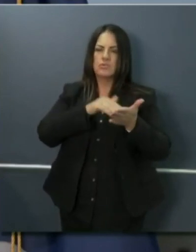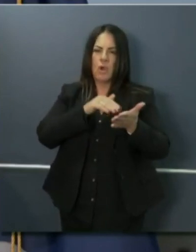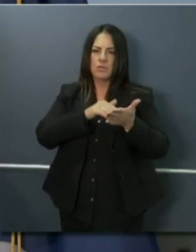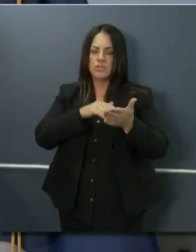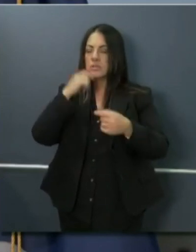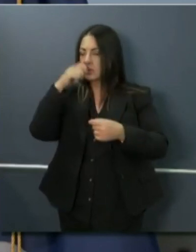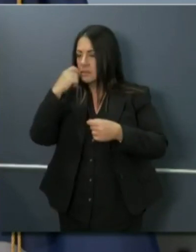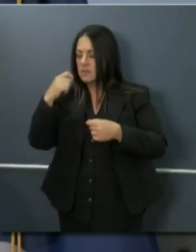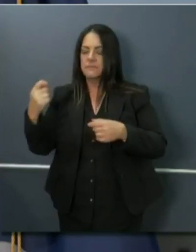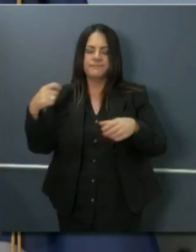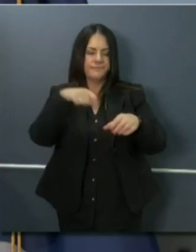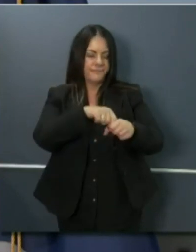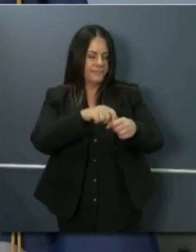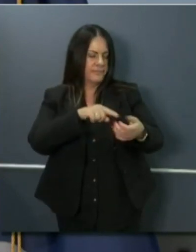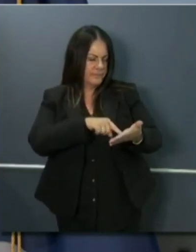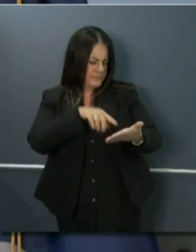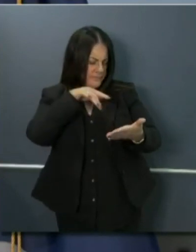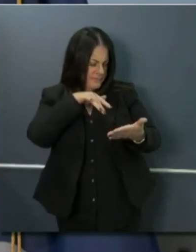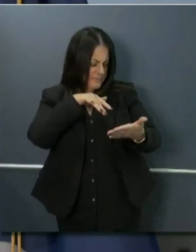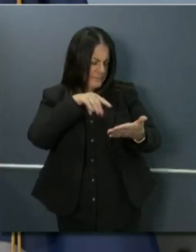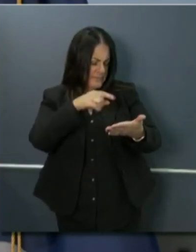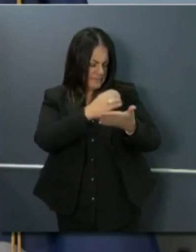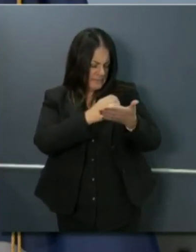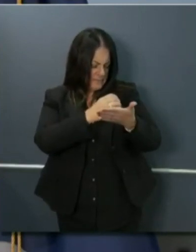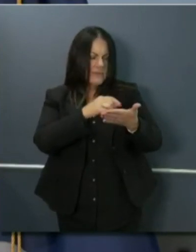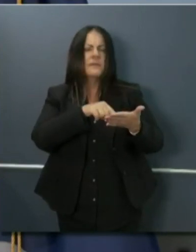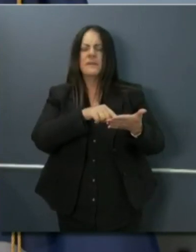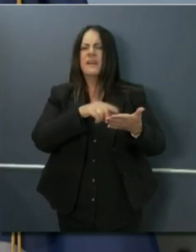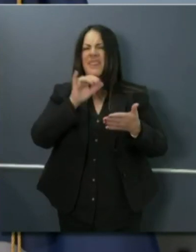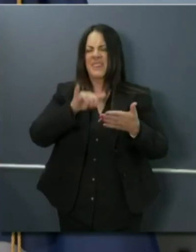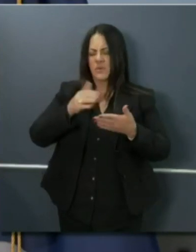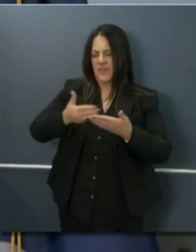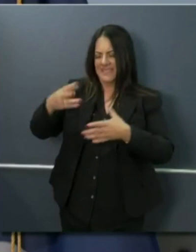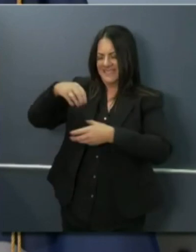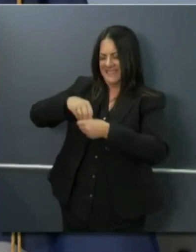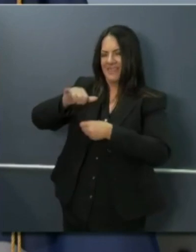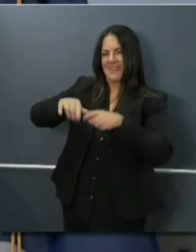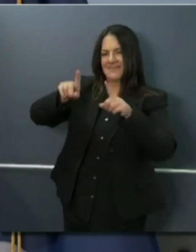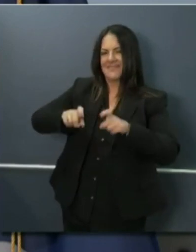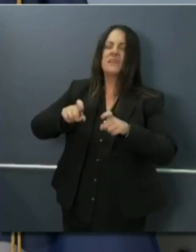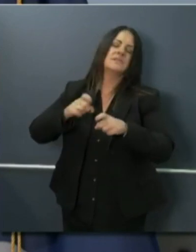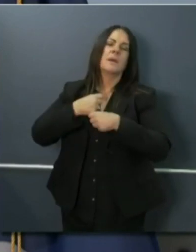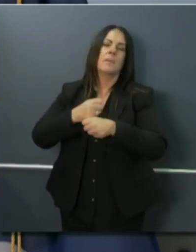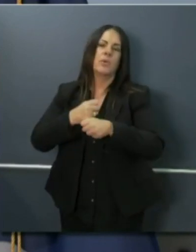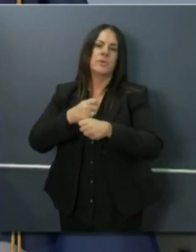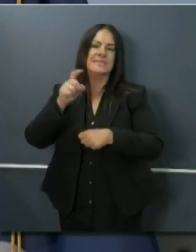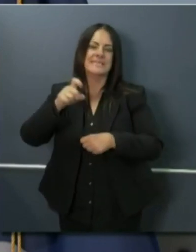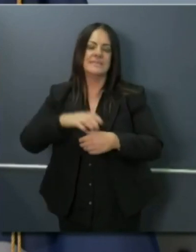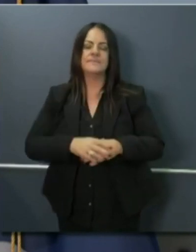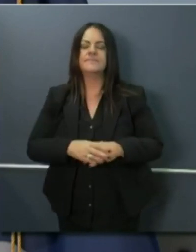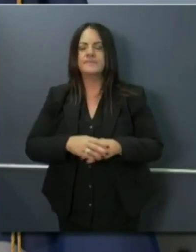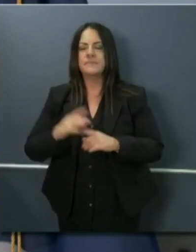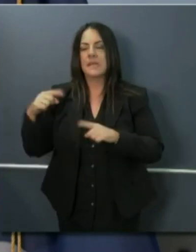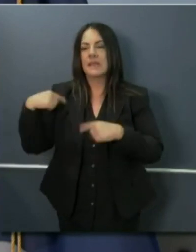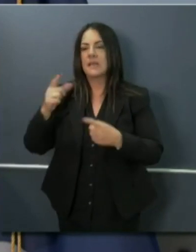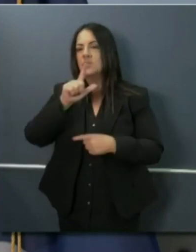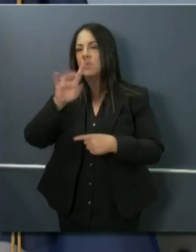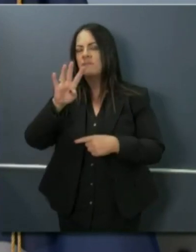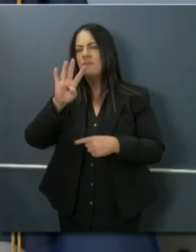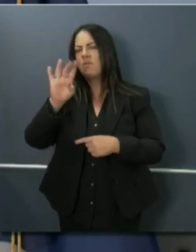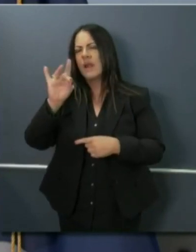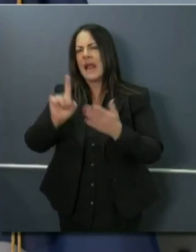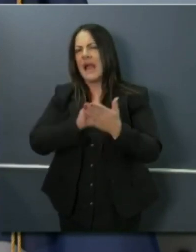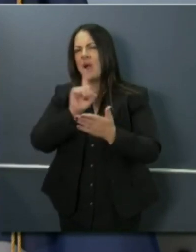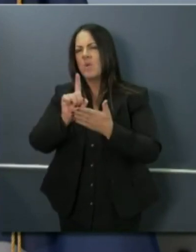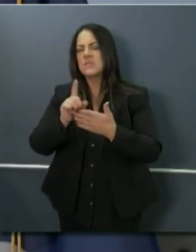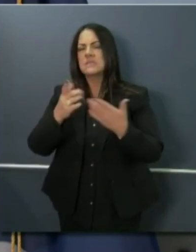technology that's coming on, all of the announcements you've heard in the last 24, 48 hours, including this morning, there is